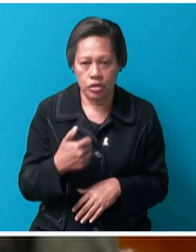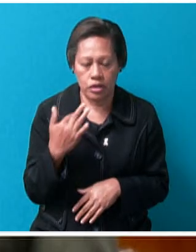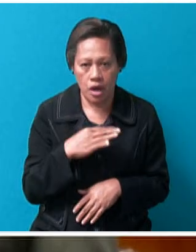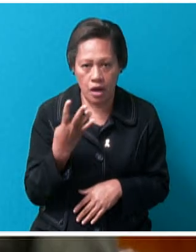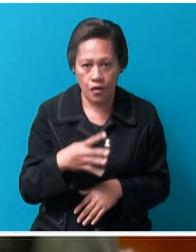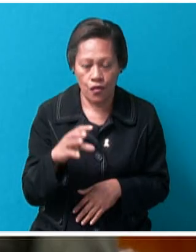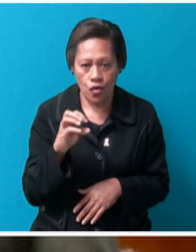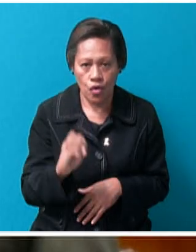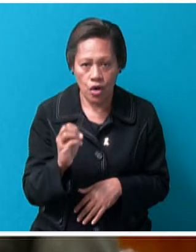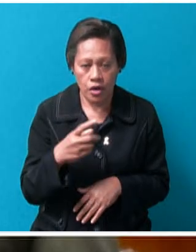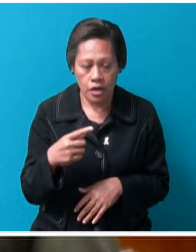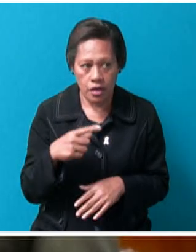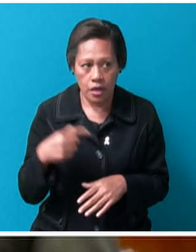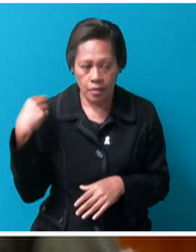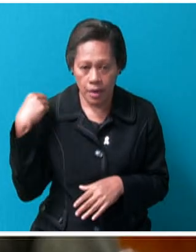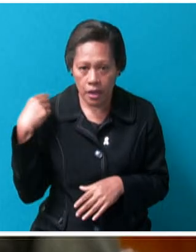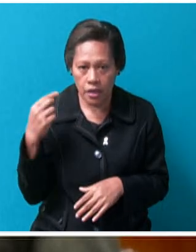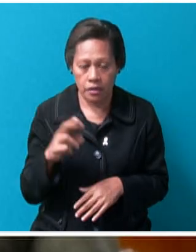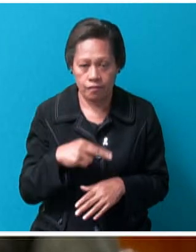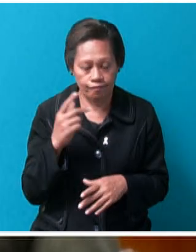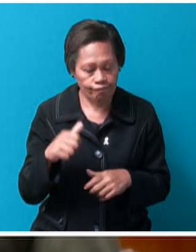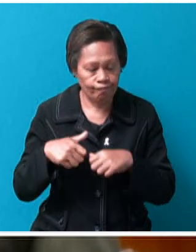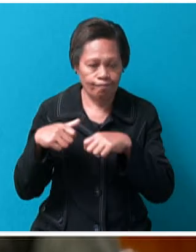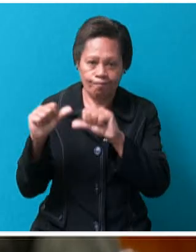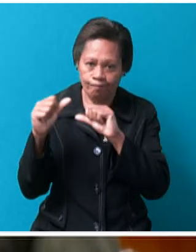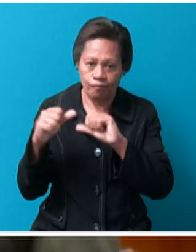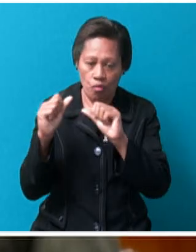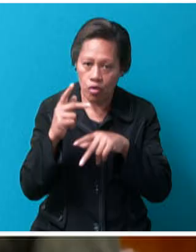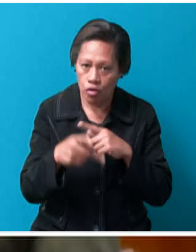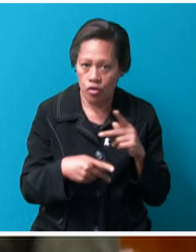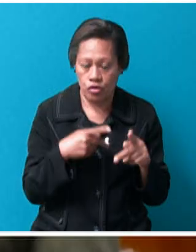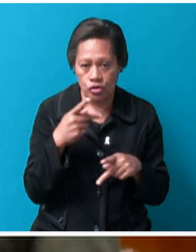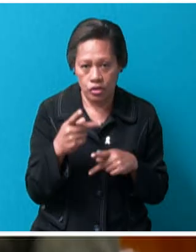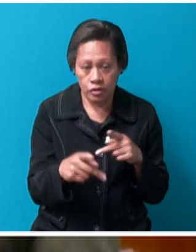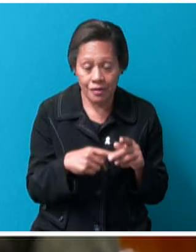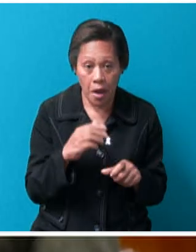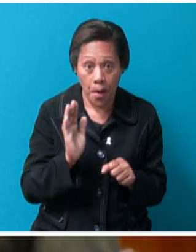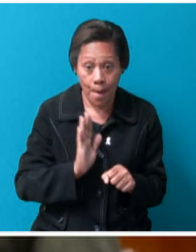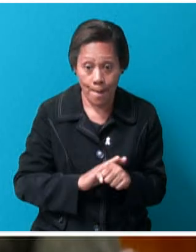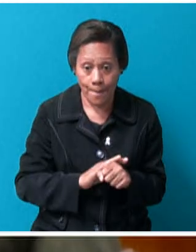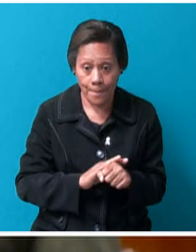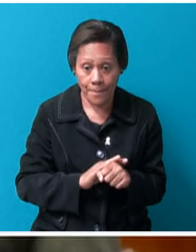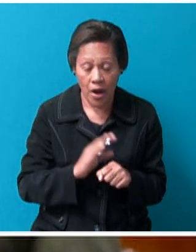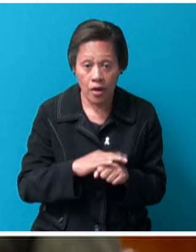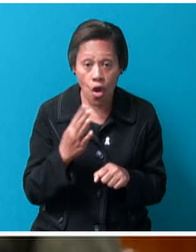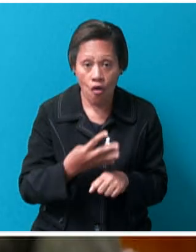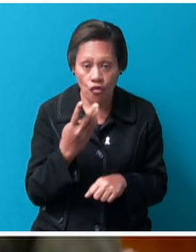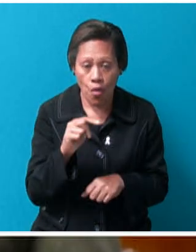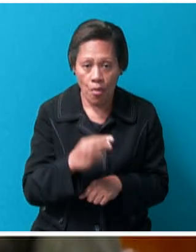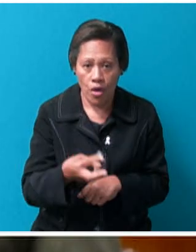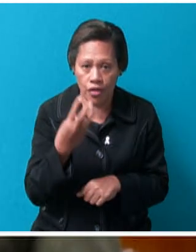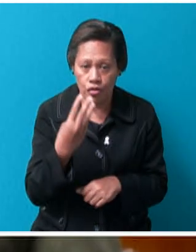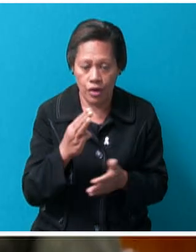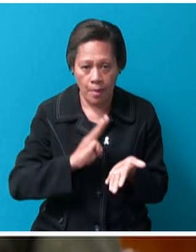694,000 applications were successfully processed, generating a total earning of $4.3